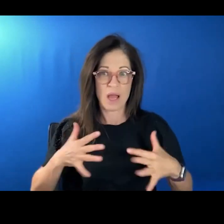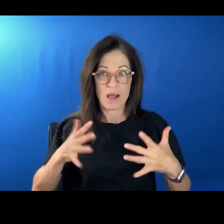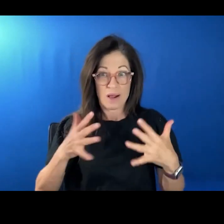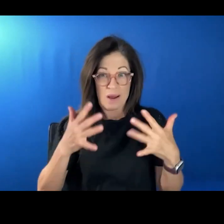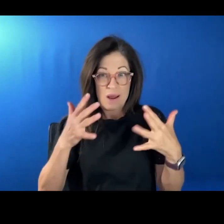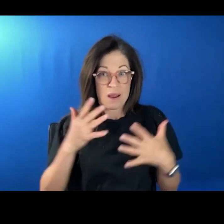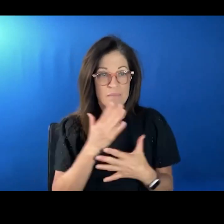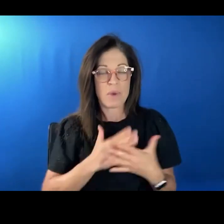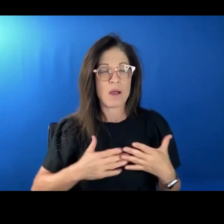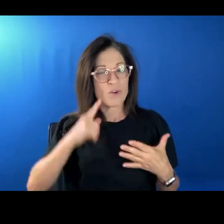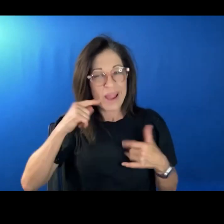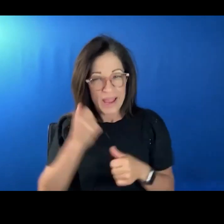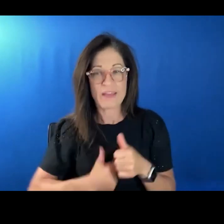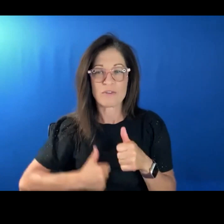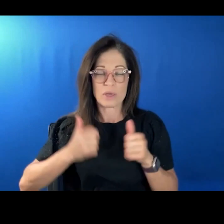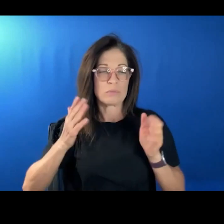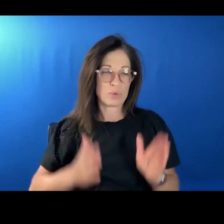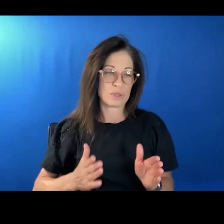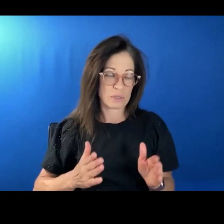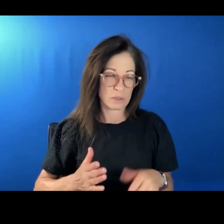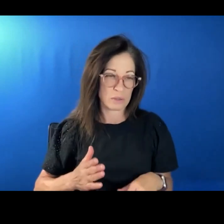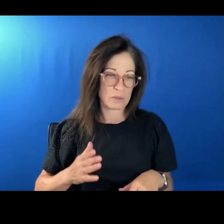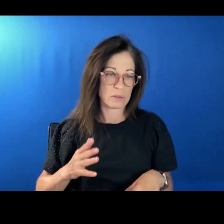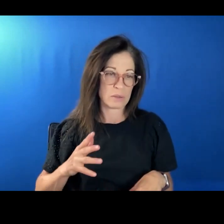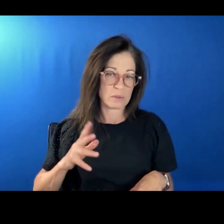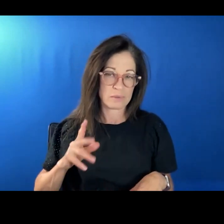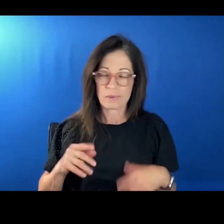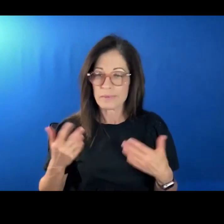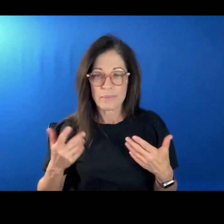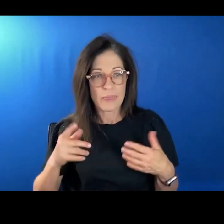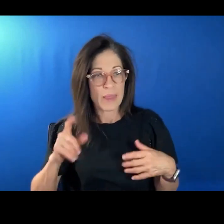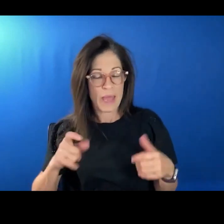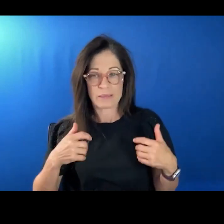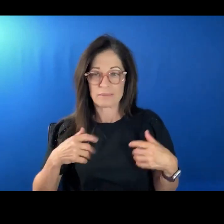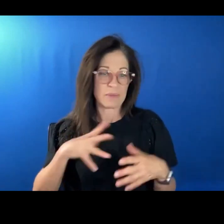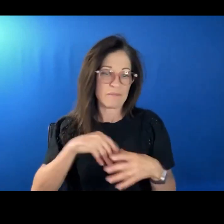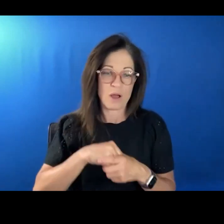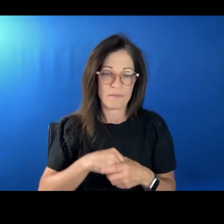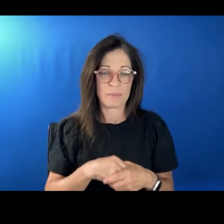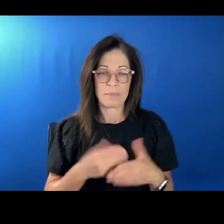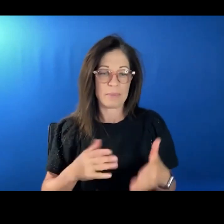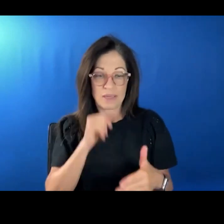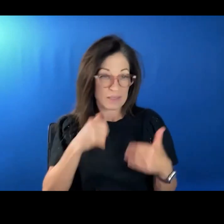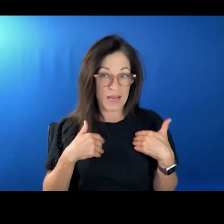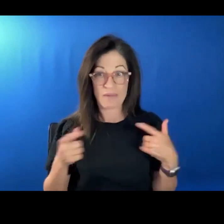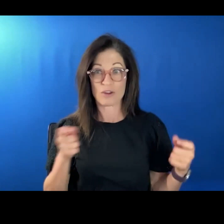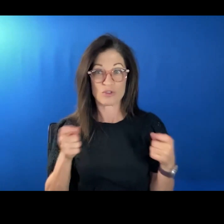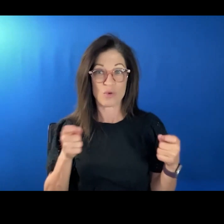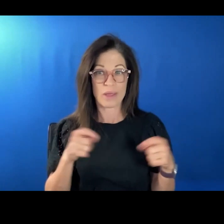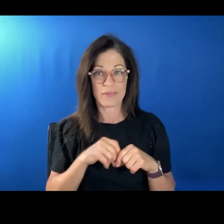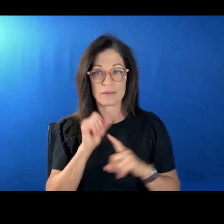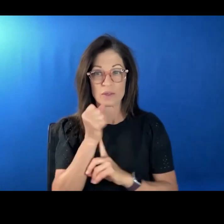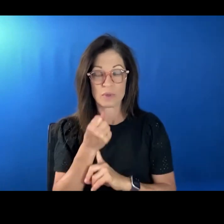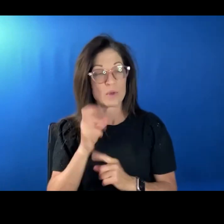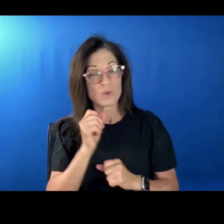piece to every person who has to deal and maybe not have control of the situation. So the goal is, by